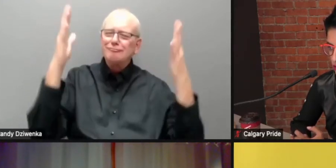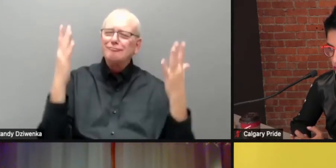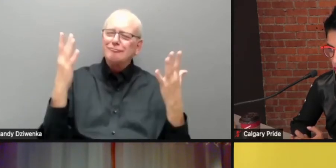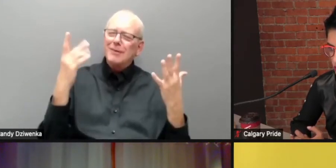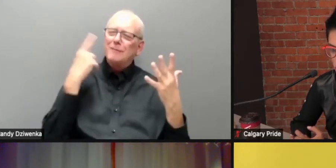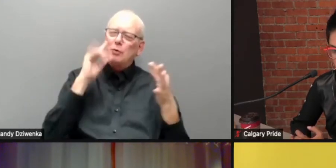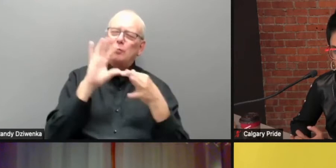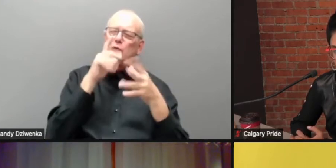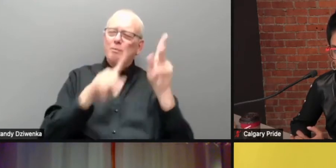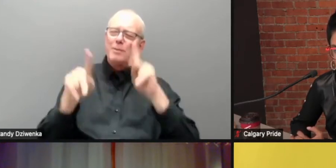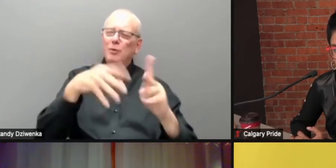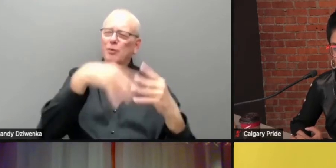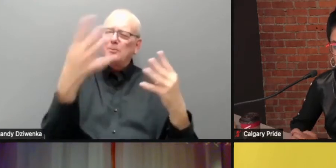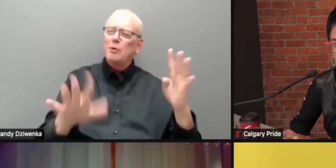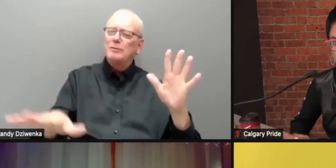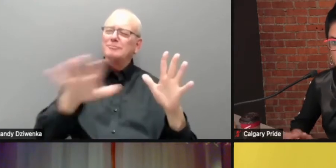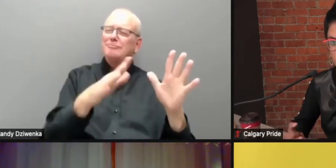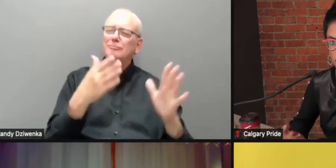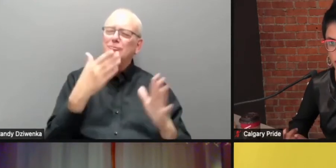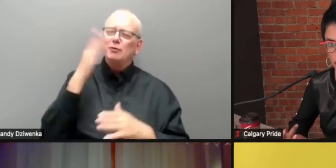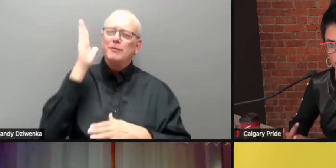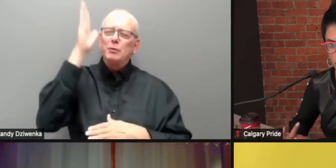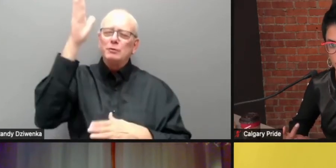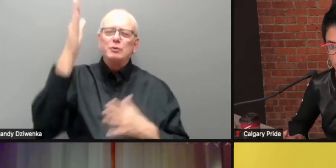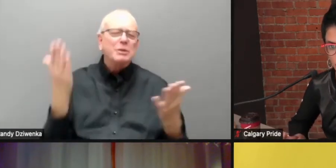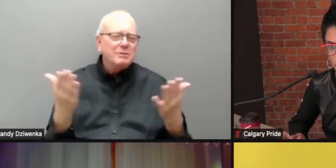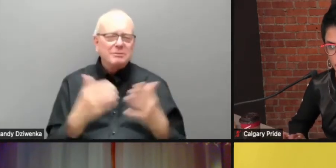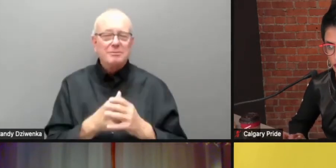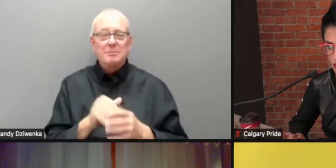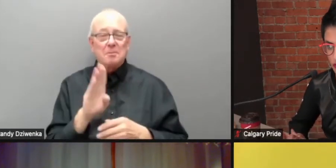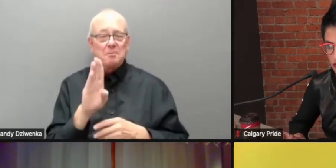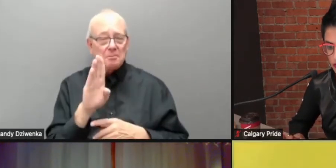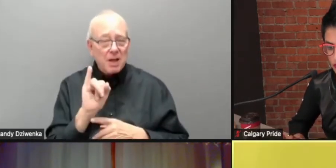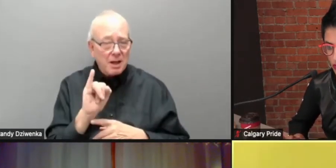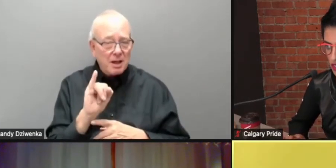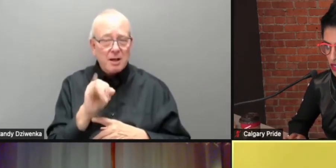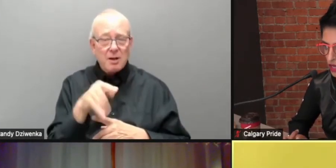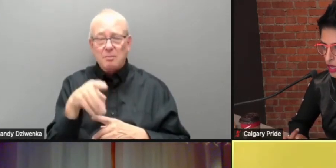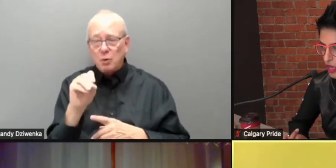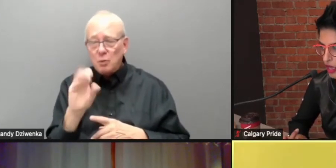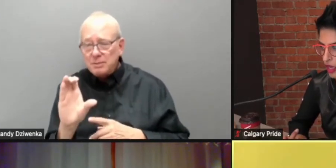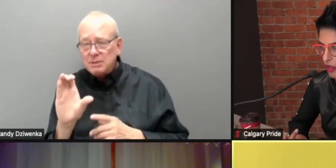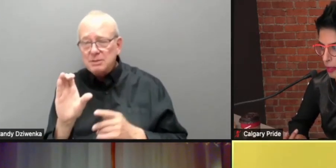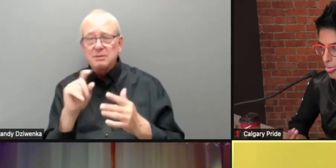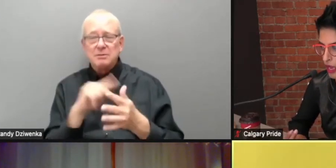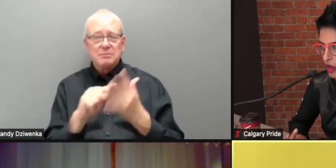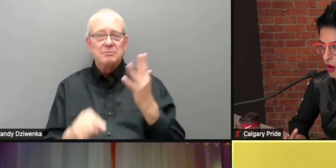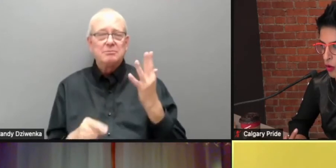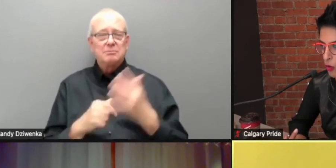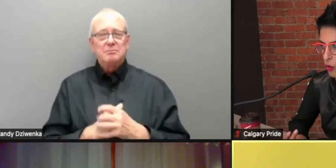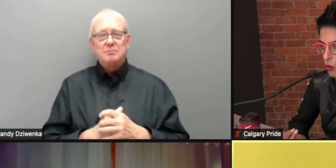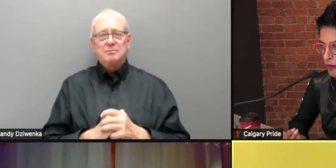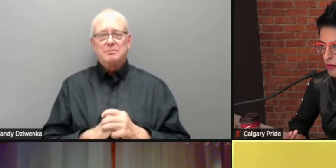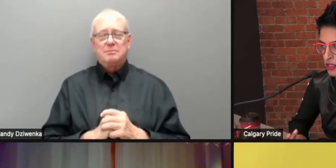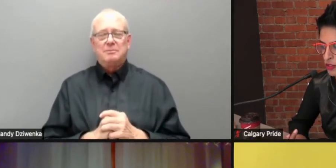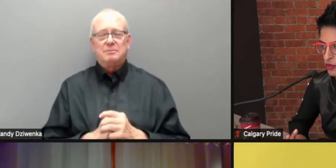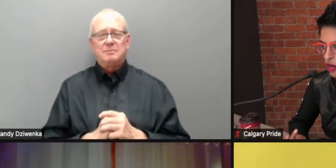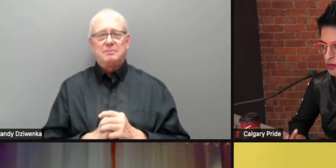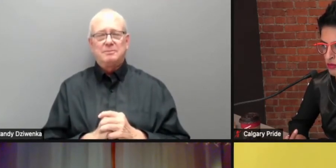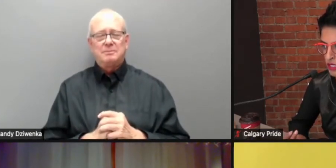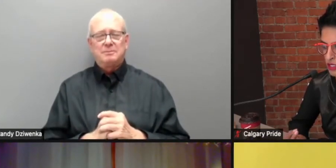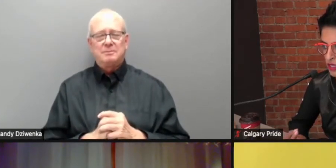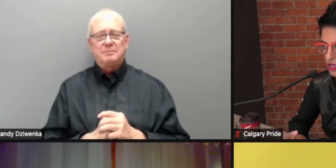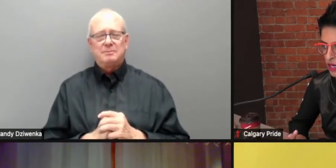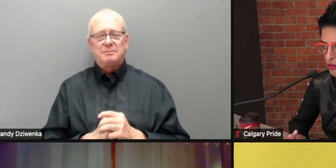with you, Prince Manvendra, in that question. Sorry, can you repeat the question? I didn't understand. What makes